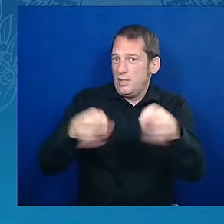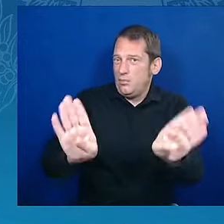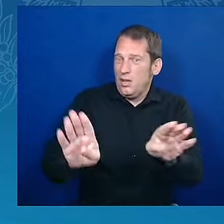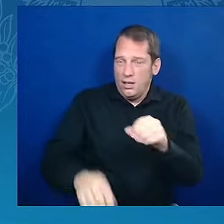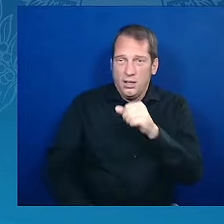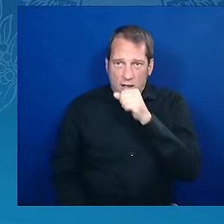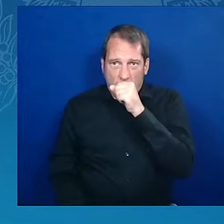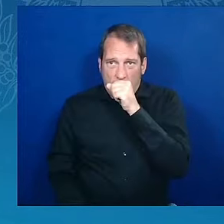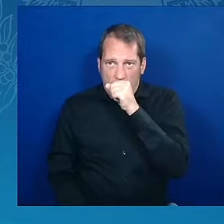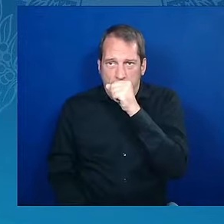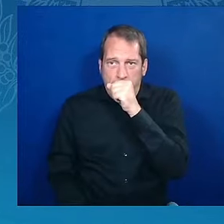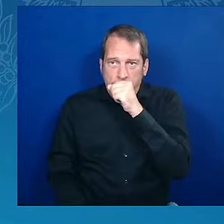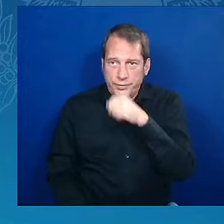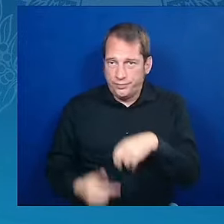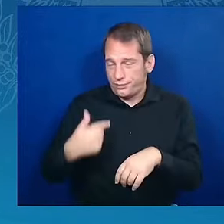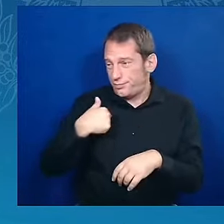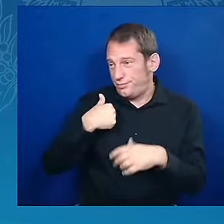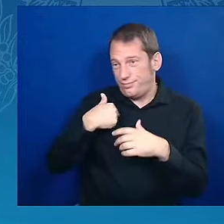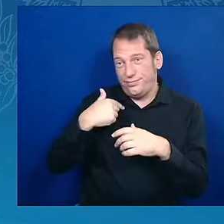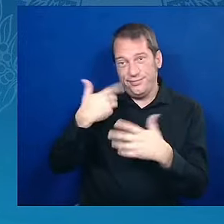and end Head Start,